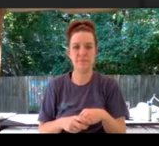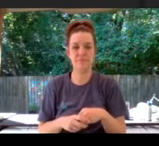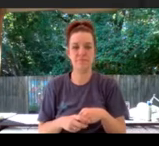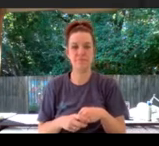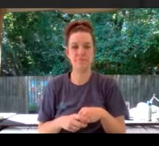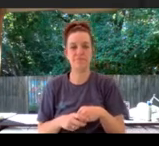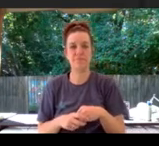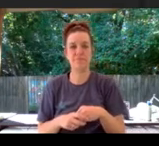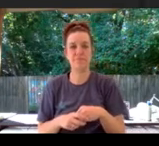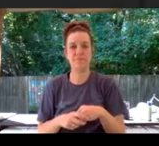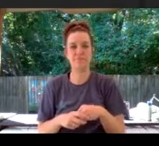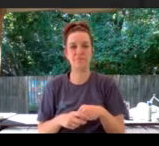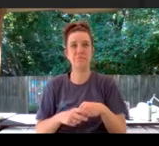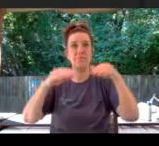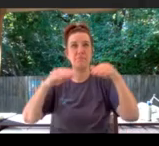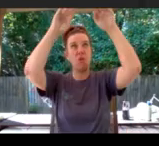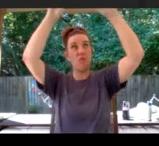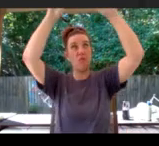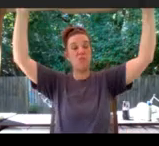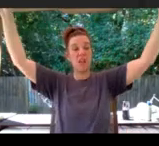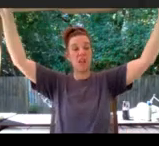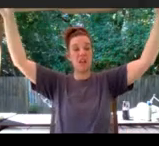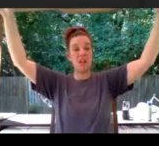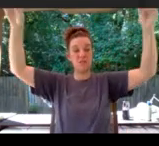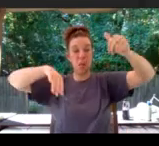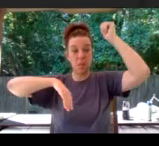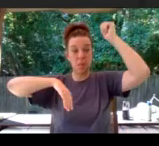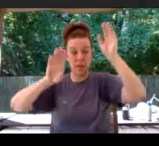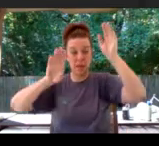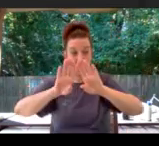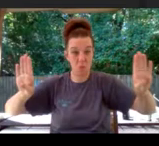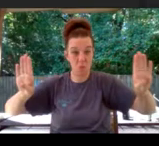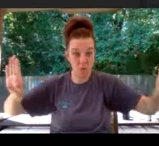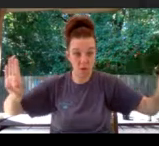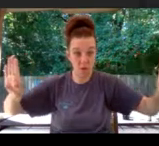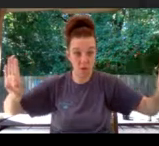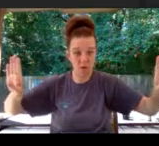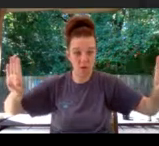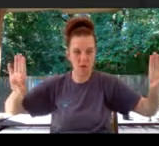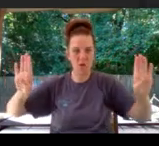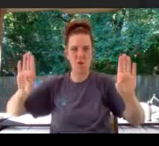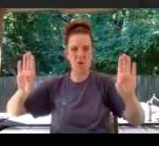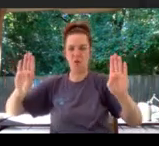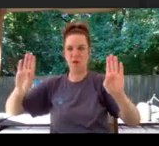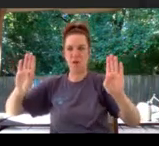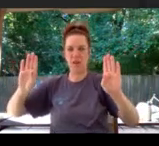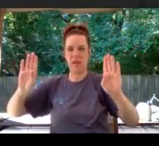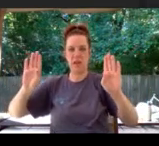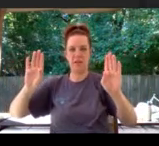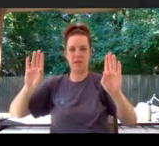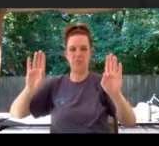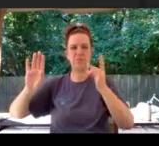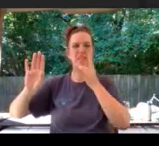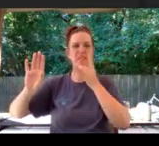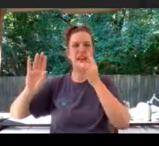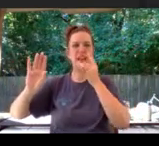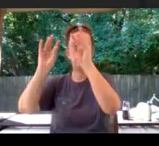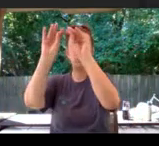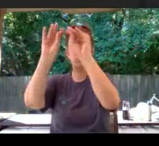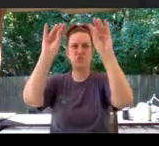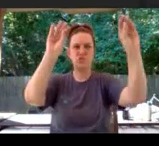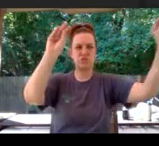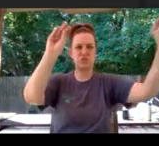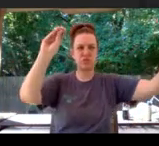Overhead, on the back wall, a row of circuits twinkled. In the middle of the